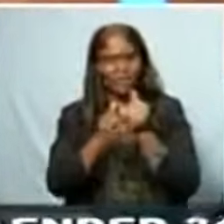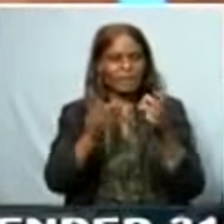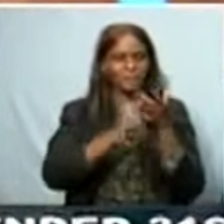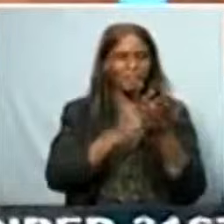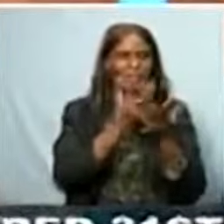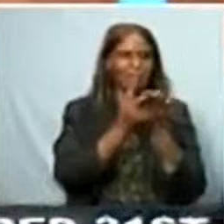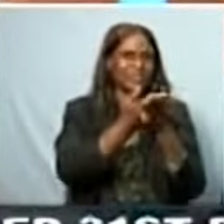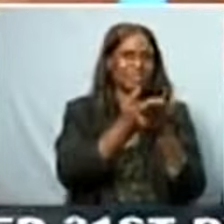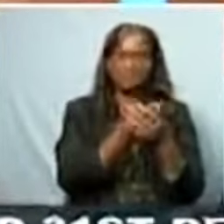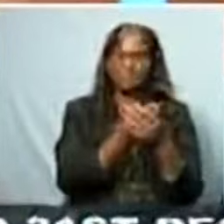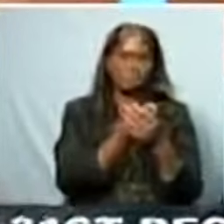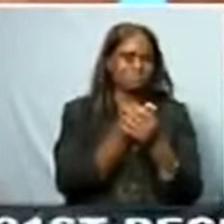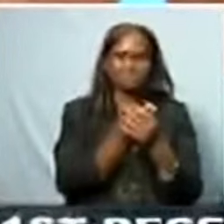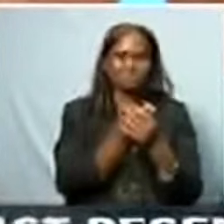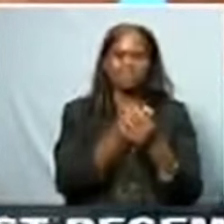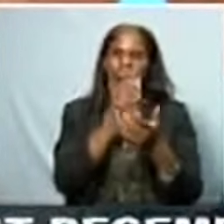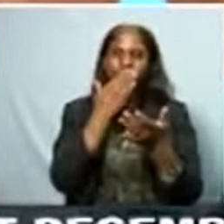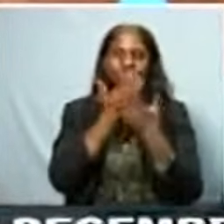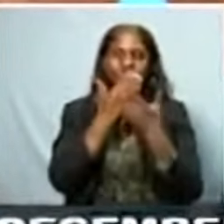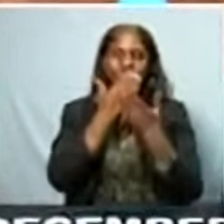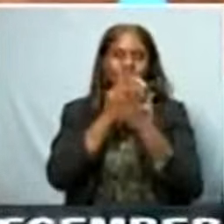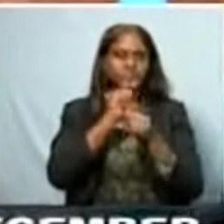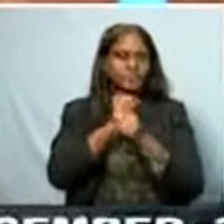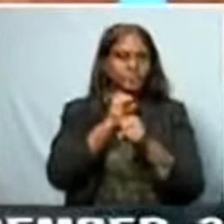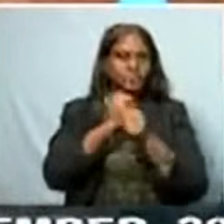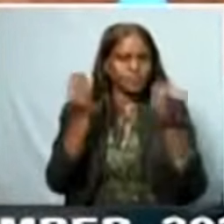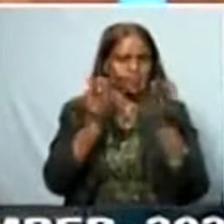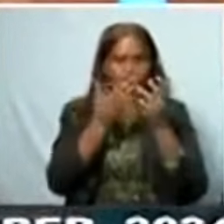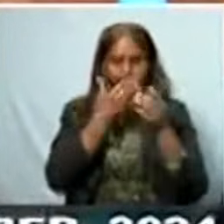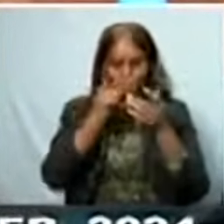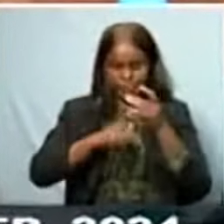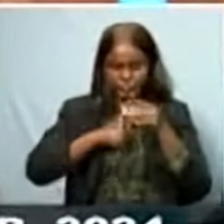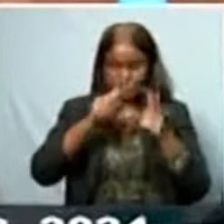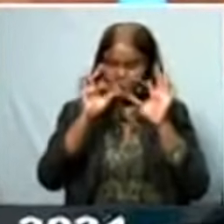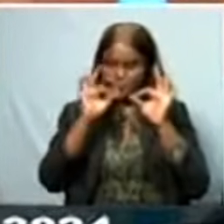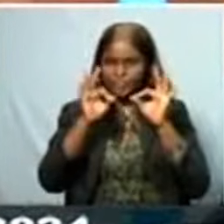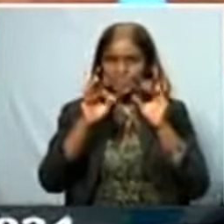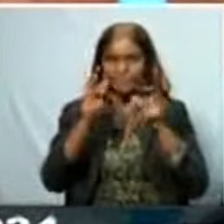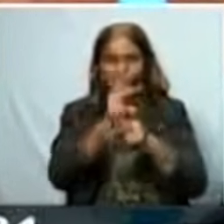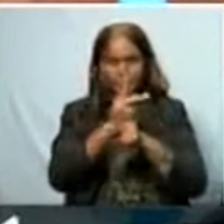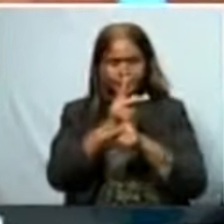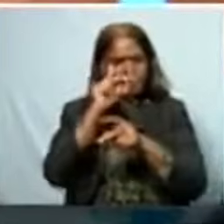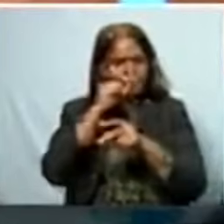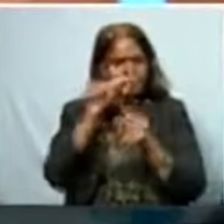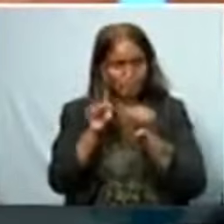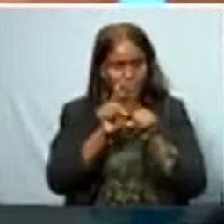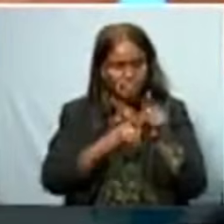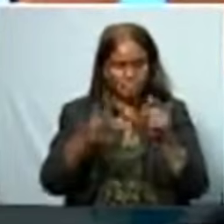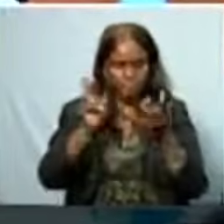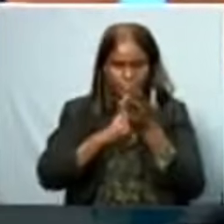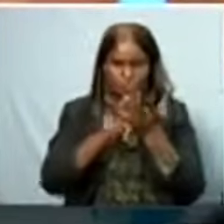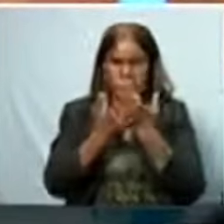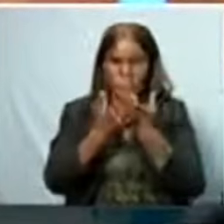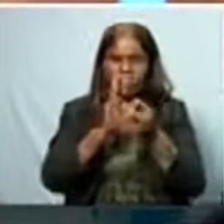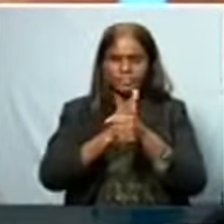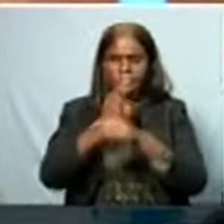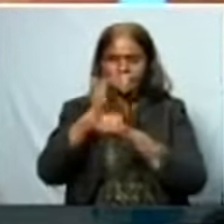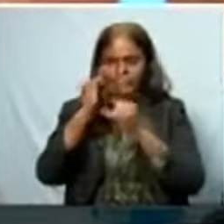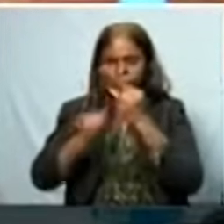resubmission, I think they won't do a proper job. So let's do smart care tomorrow. We do submission, then we do the